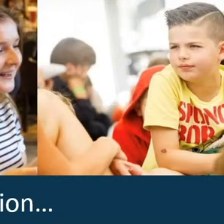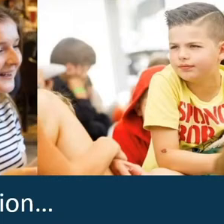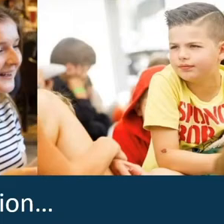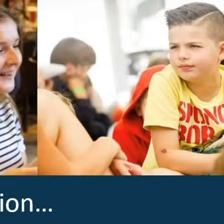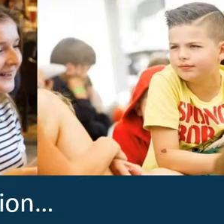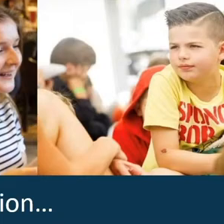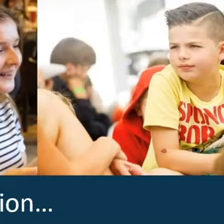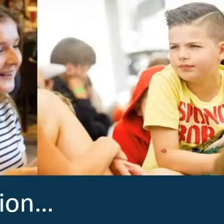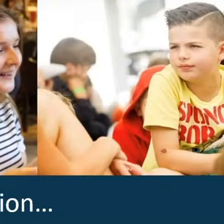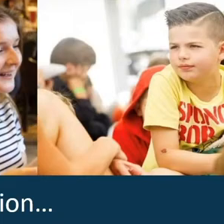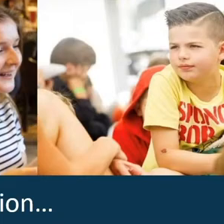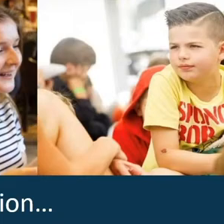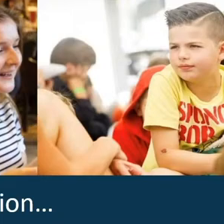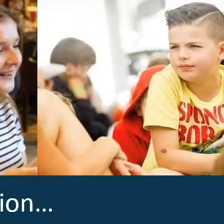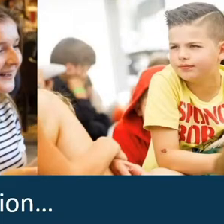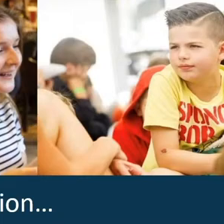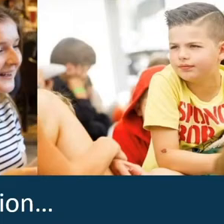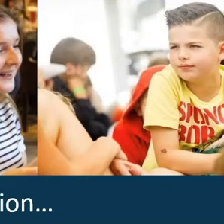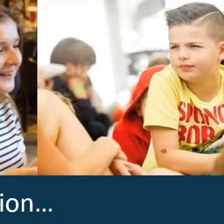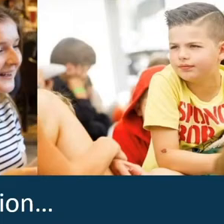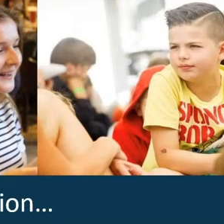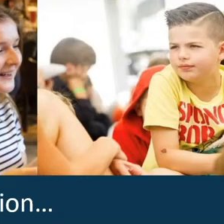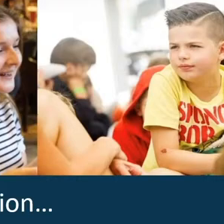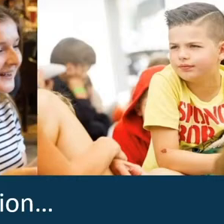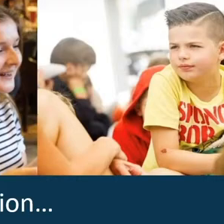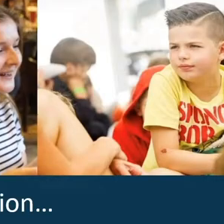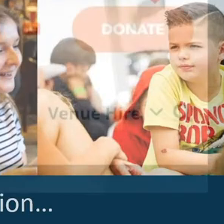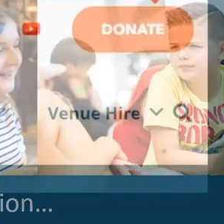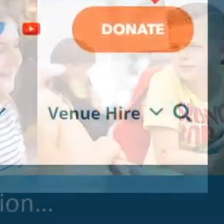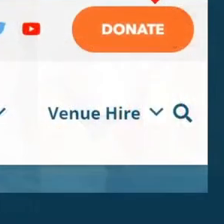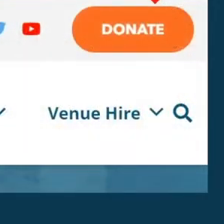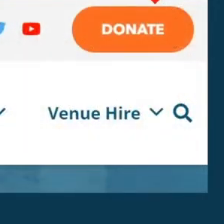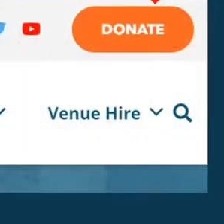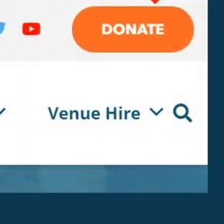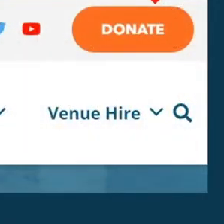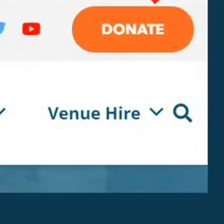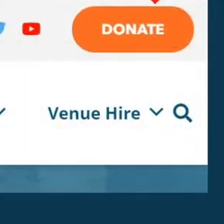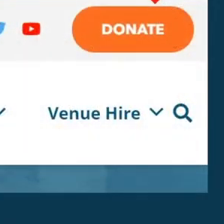eternal praise for Calvary.